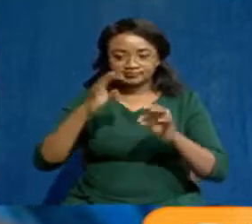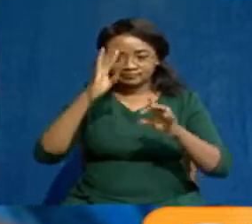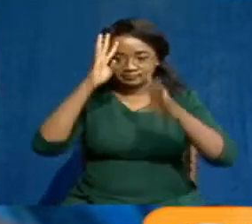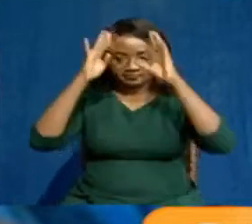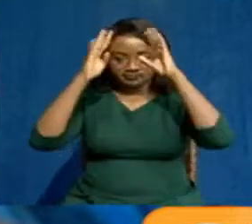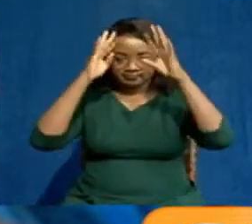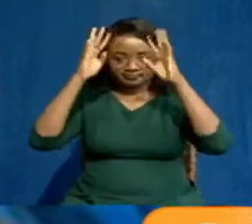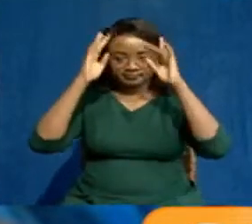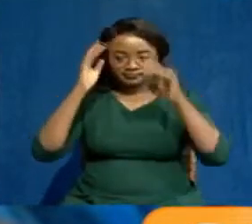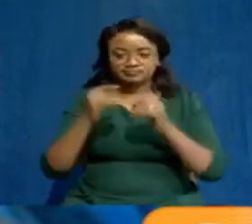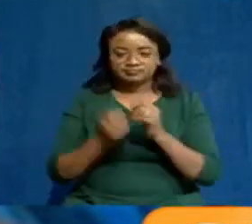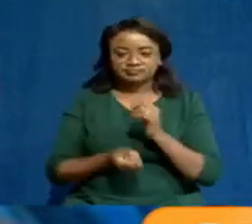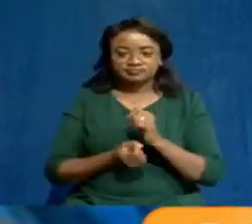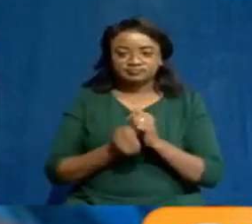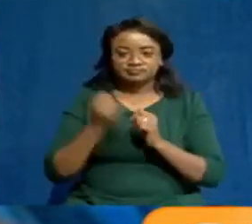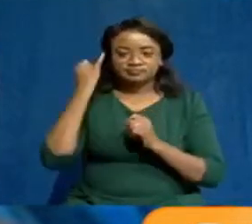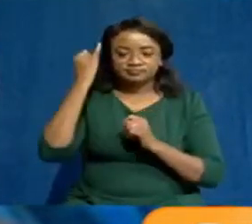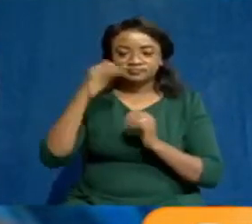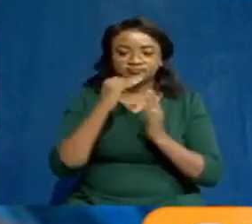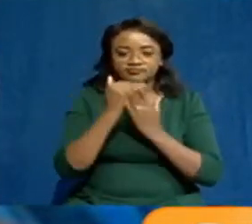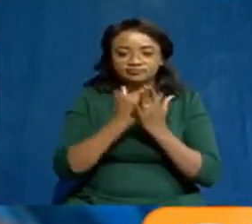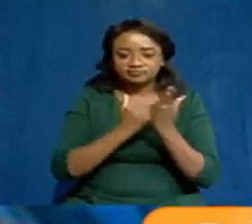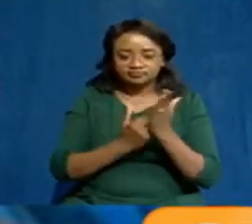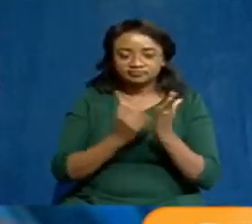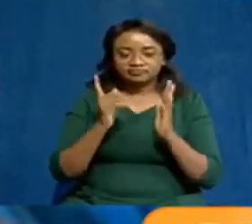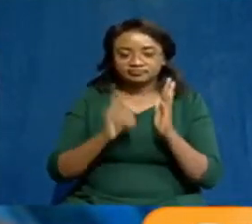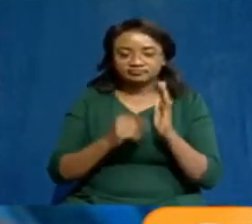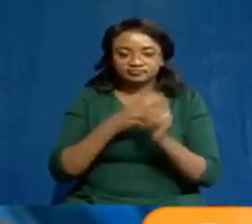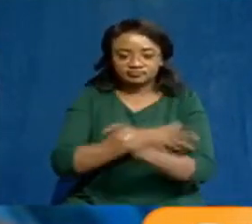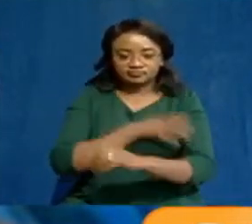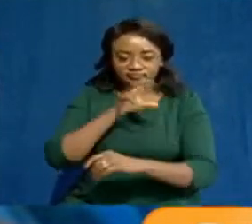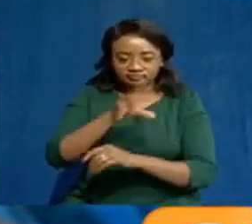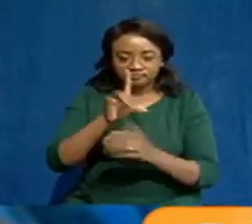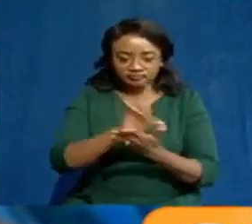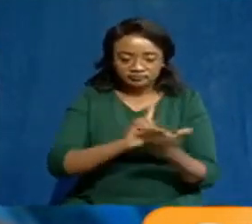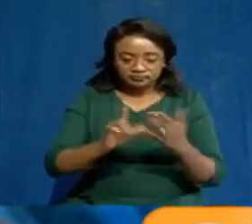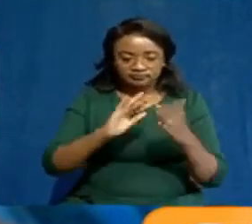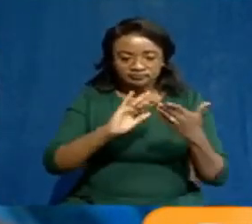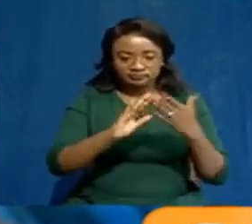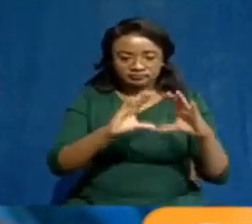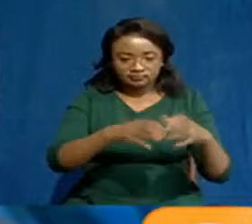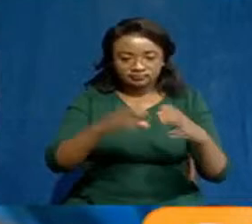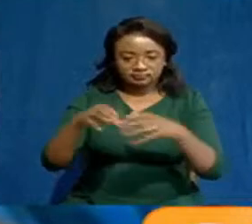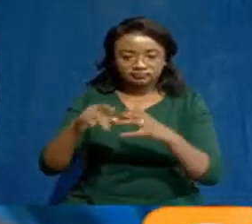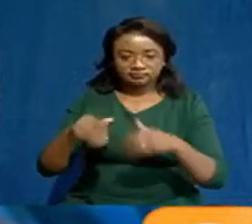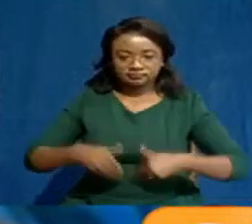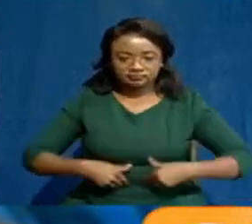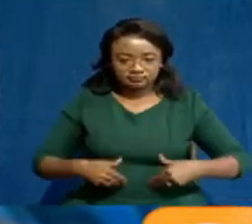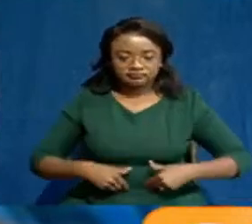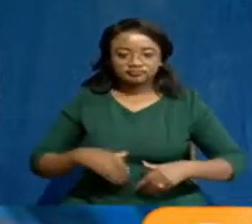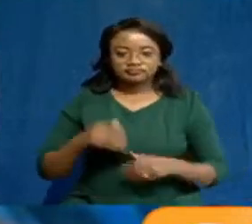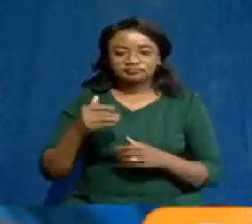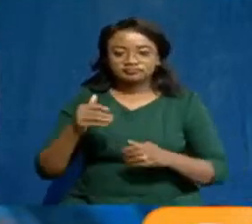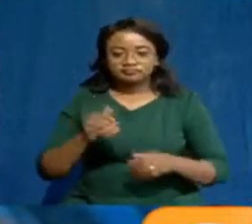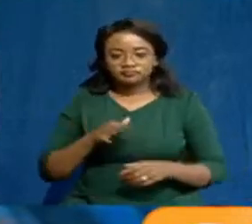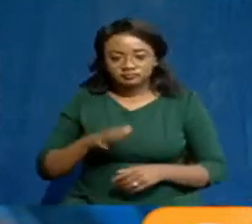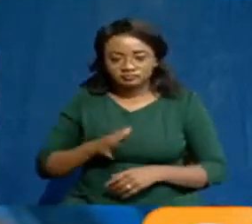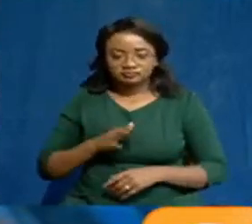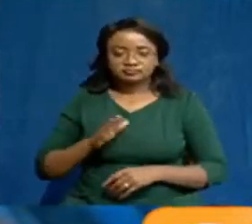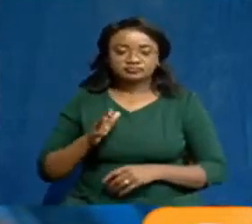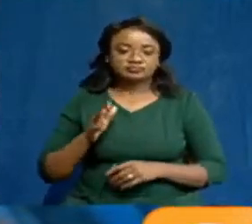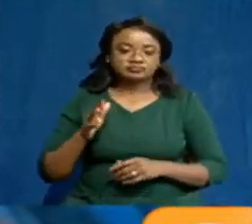as the Baustaka Eco Champion Program, where we empower local communities, especially the young girls, the youth, and the women, to